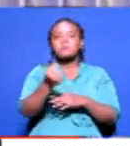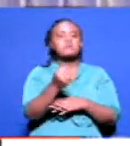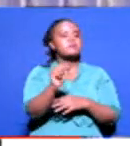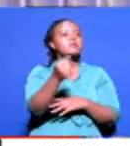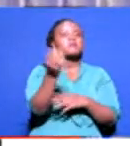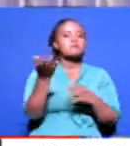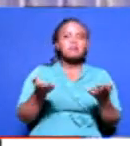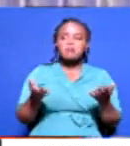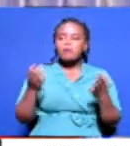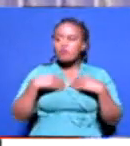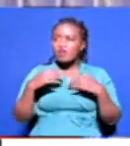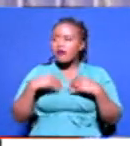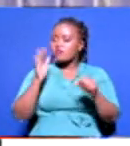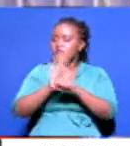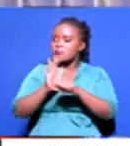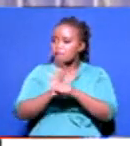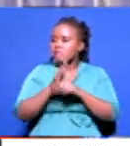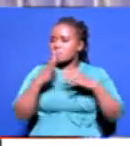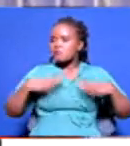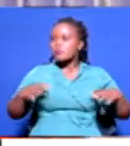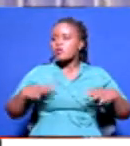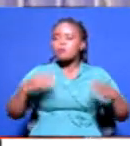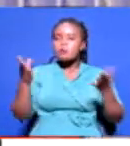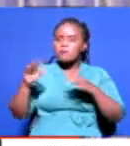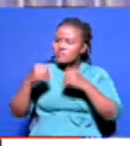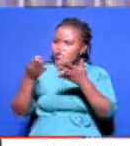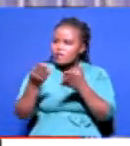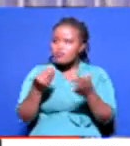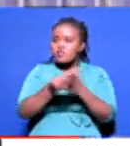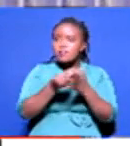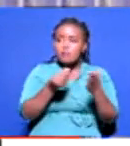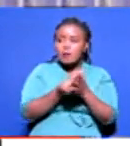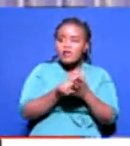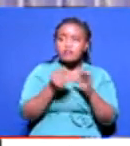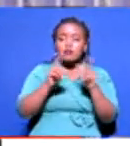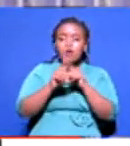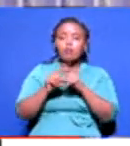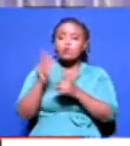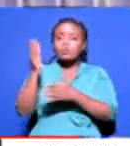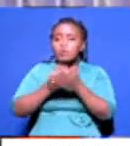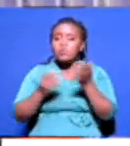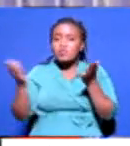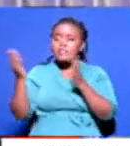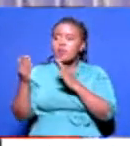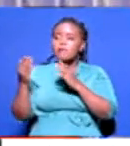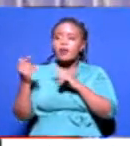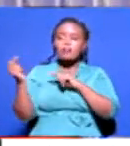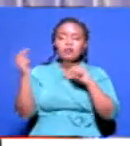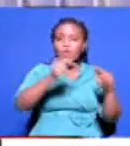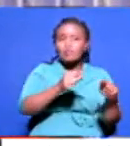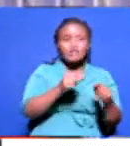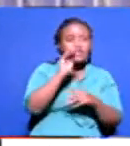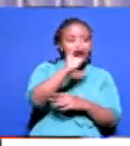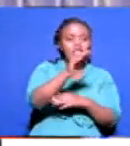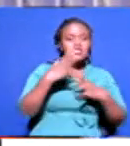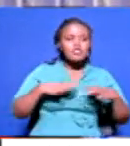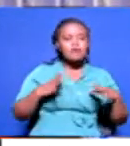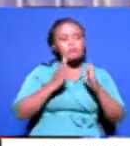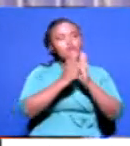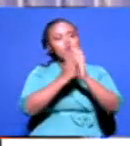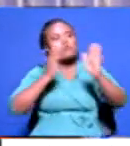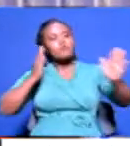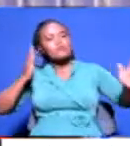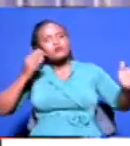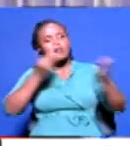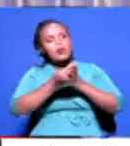massing groups of people, and giving them money. Some of them are actually caught on tape, asking one end to queue, and they're just giving them money